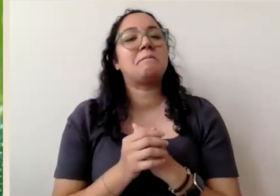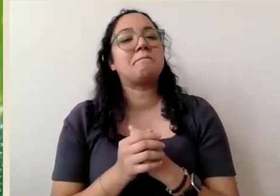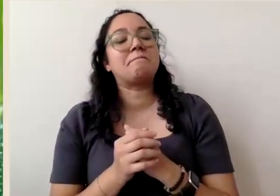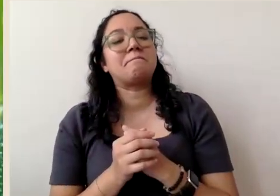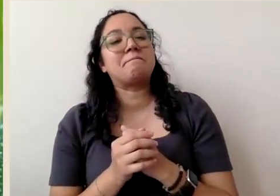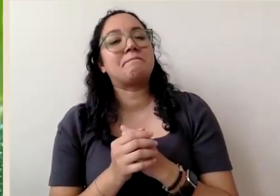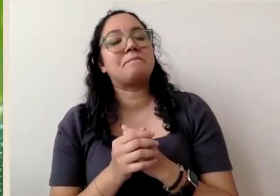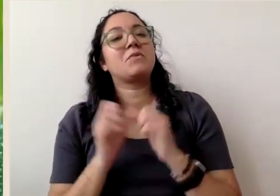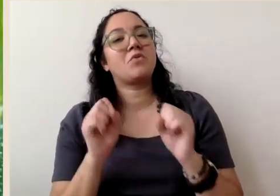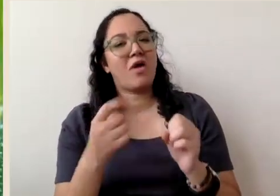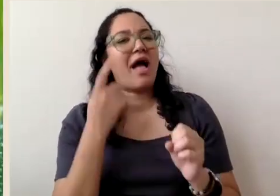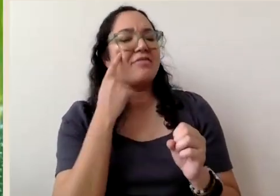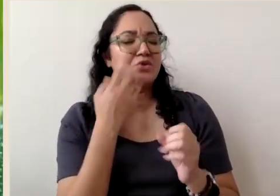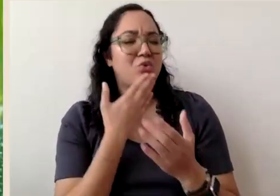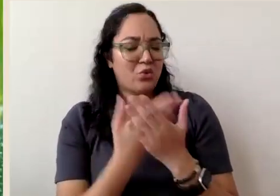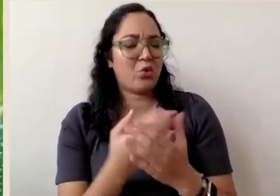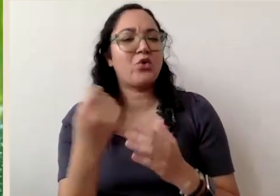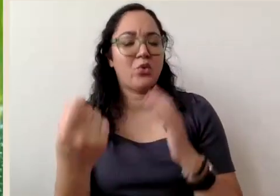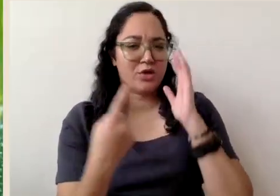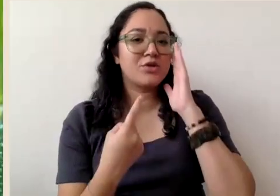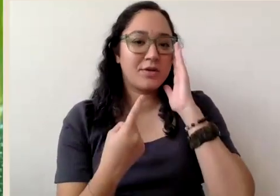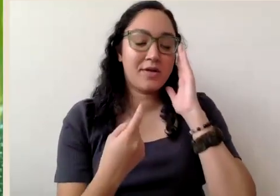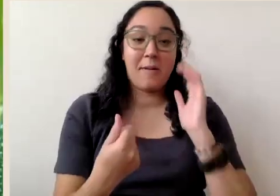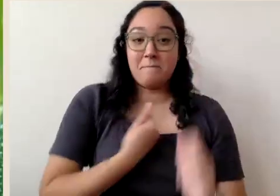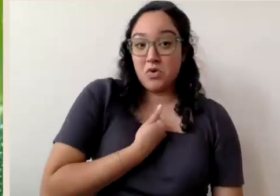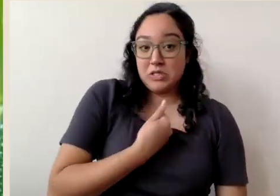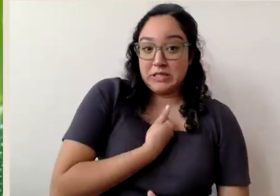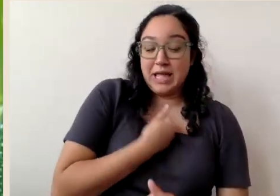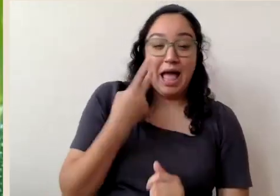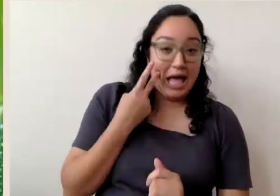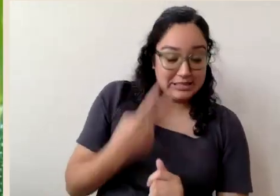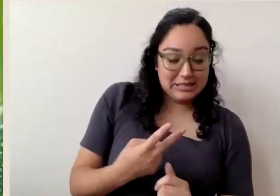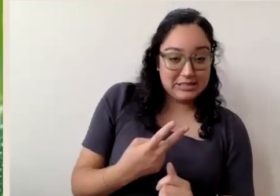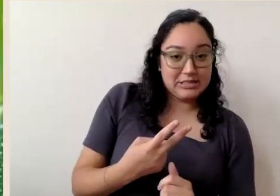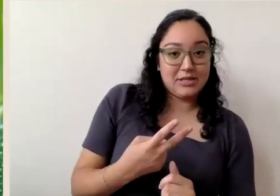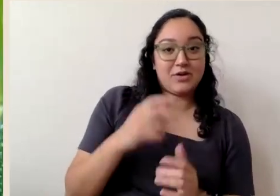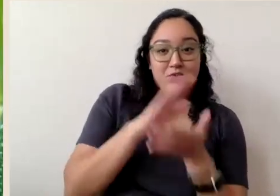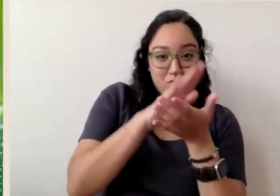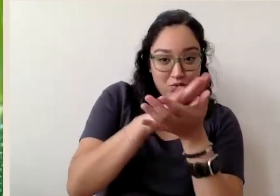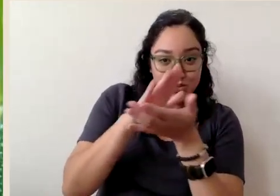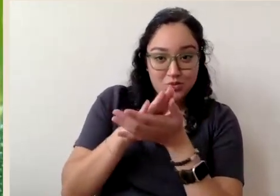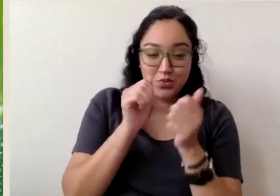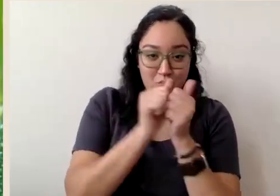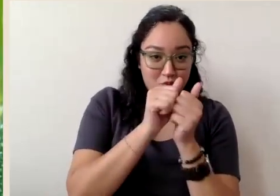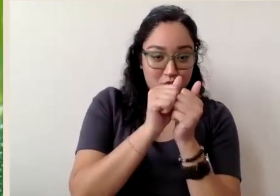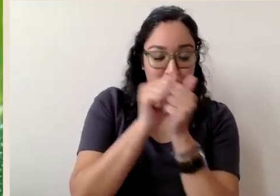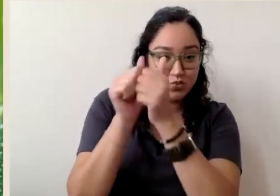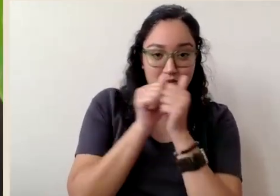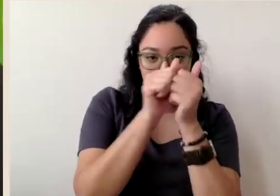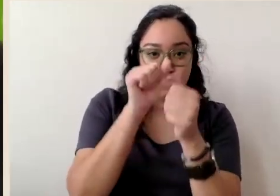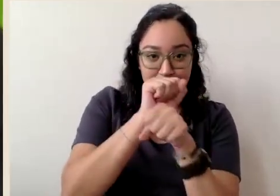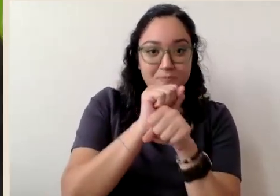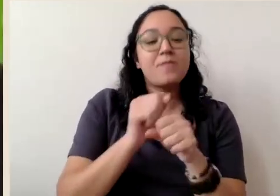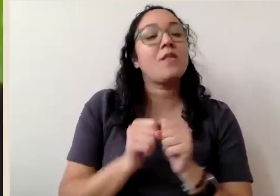question, I think this is a really good question. Personally, what I have seen in the schools that we work with is that students